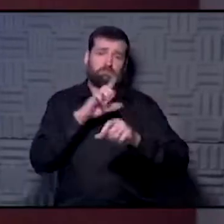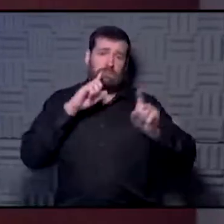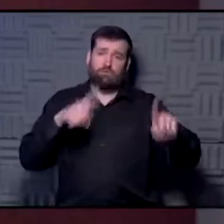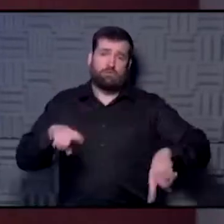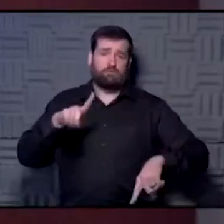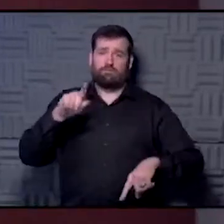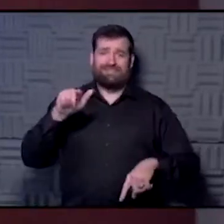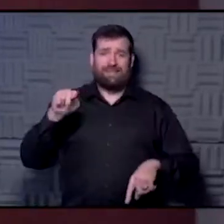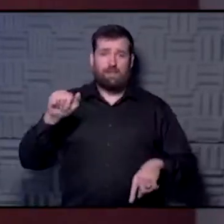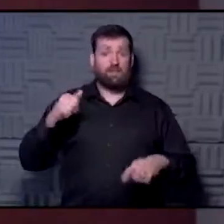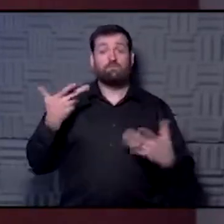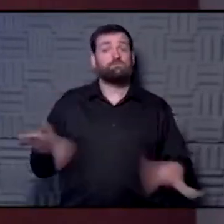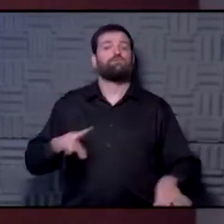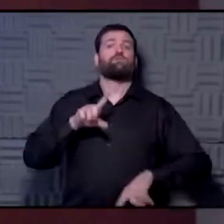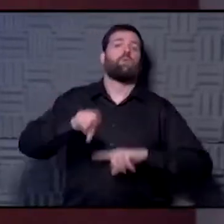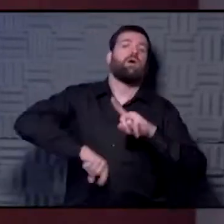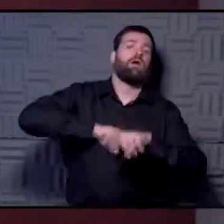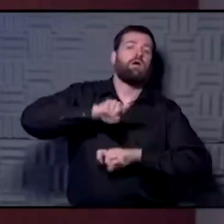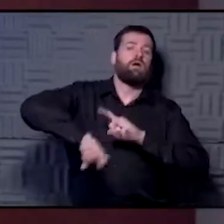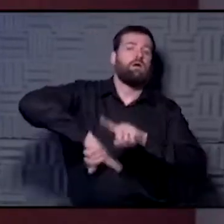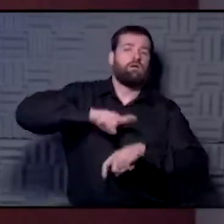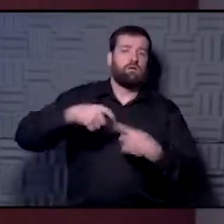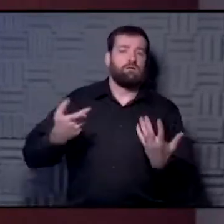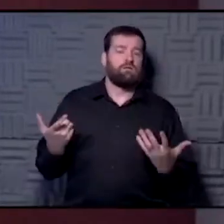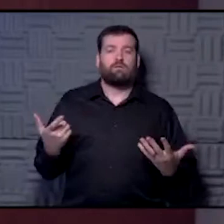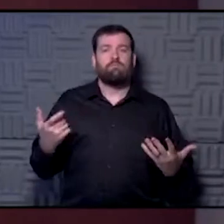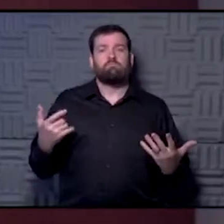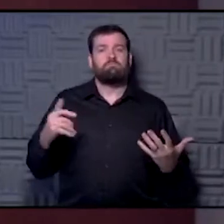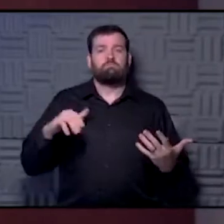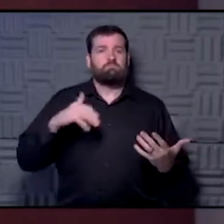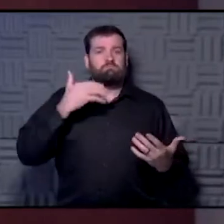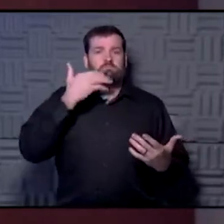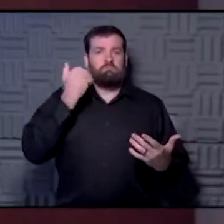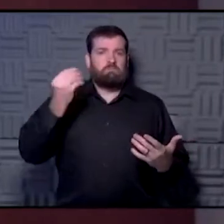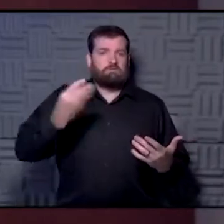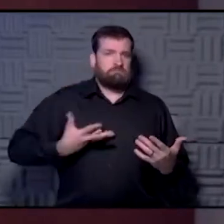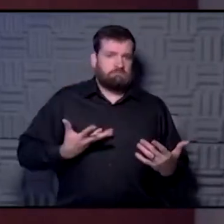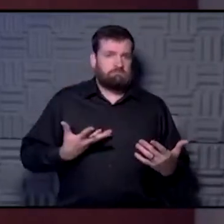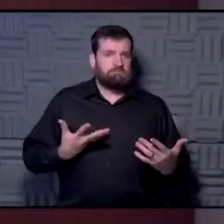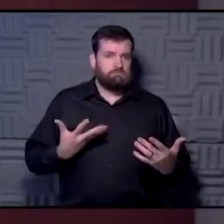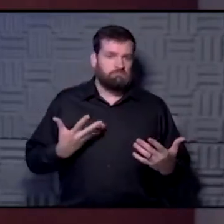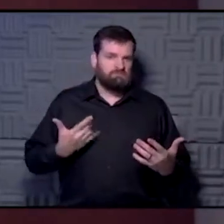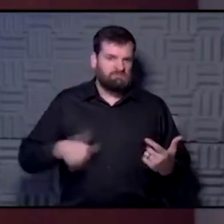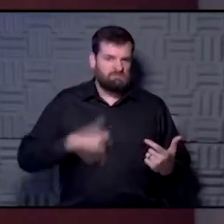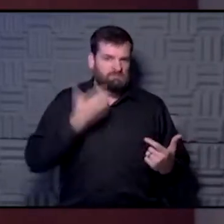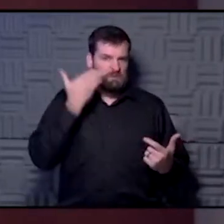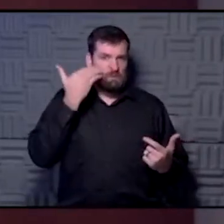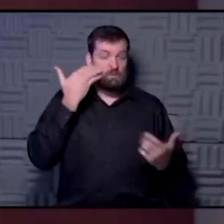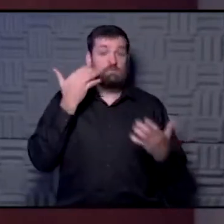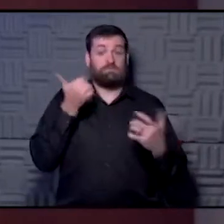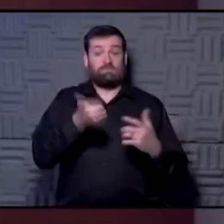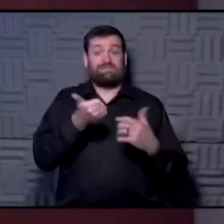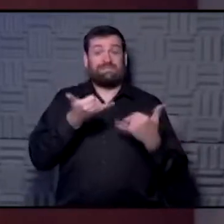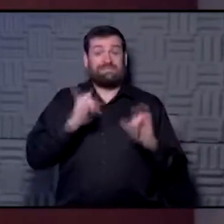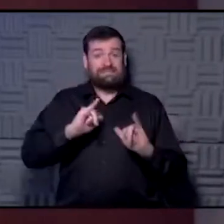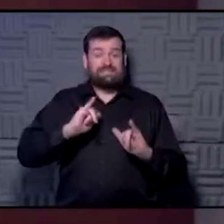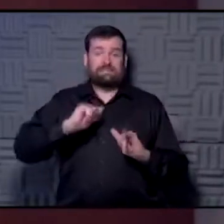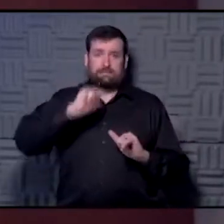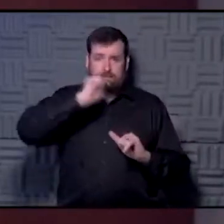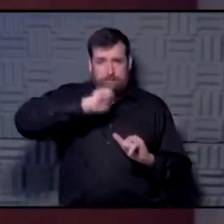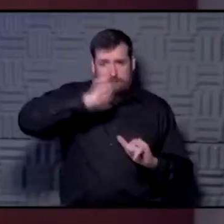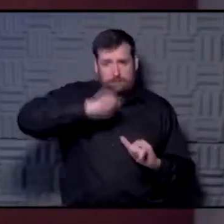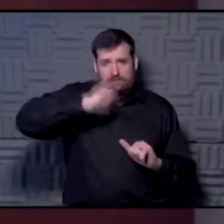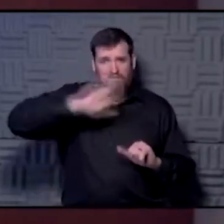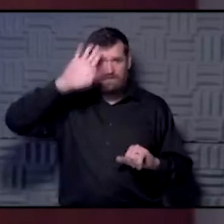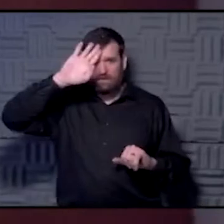We've been asking the question, and I think that's the best guidance that we know. Obviously, if you are still suffering from a fever, it wouldn't be